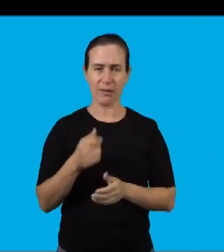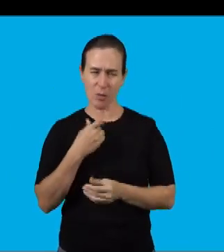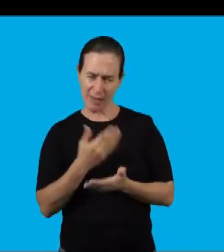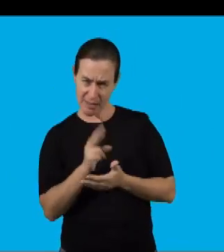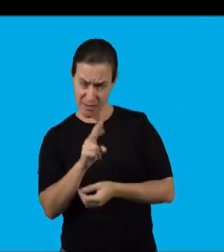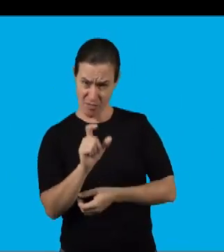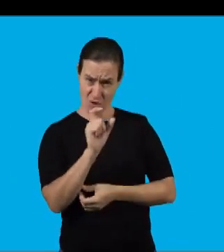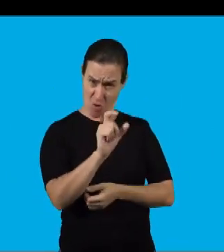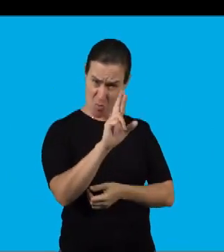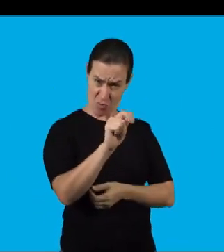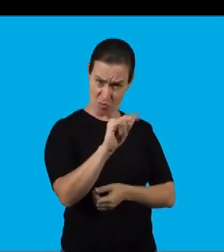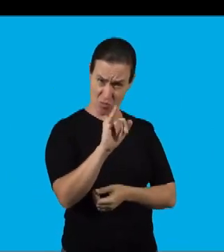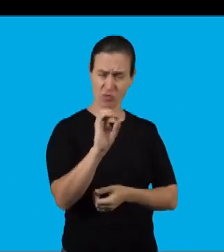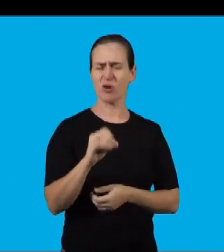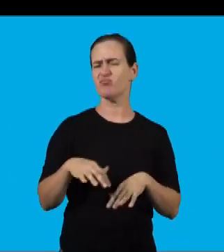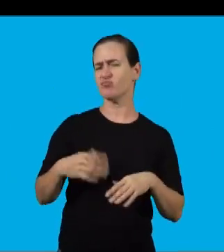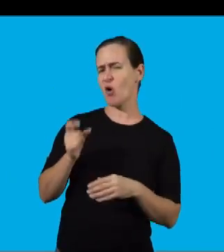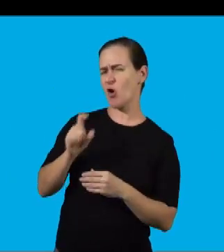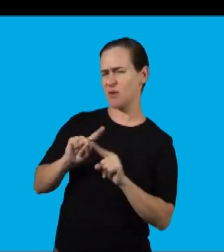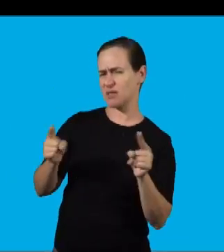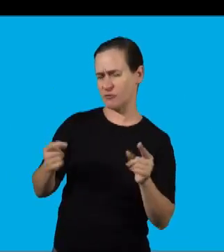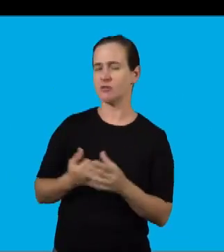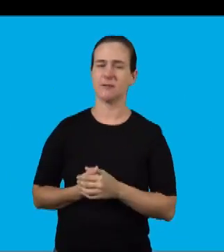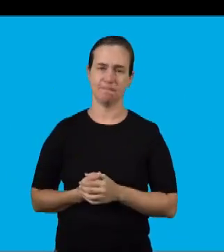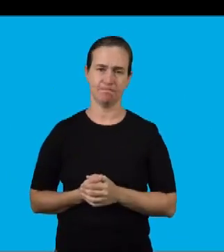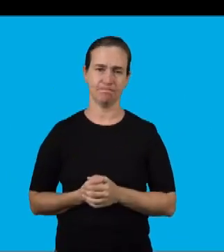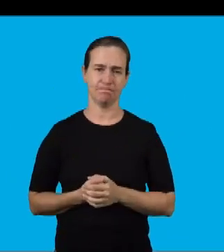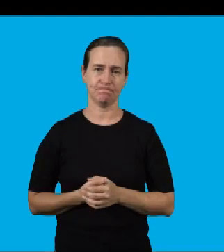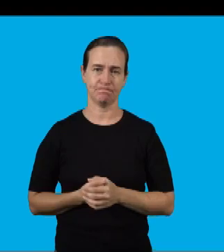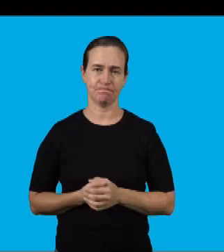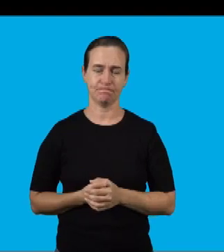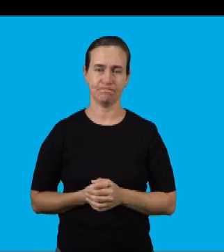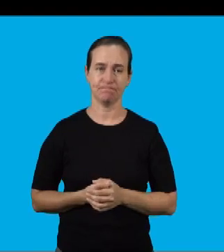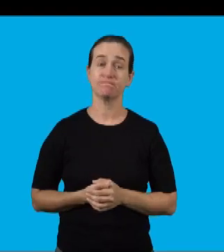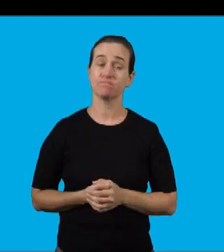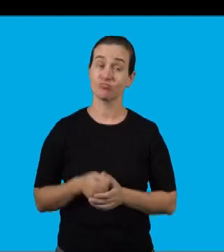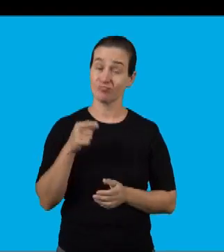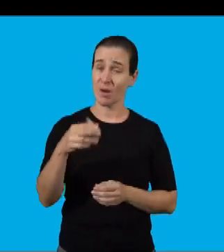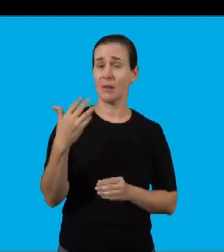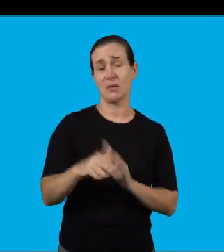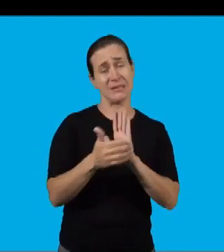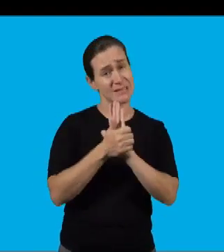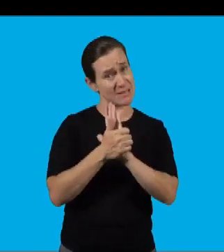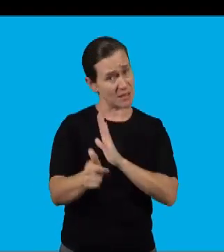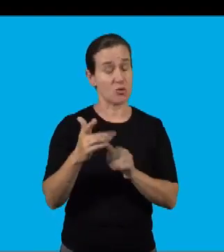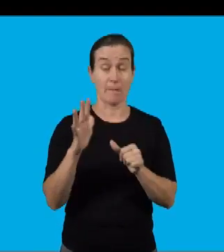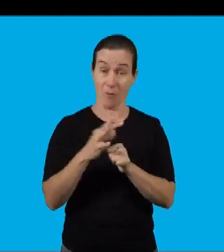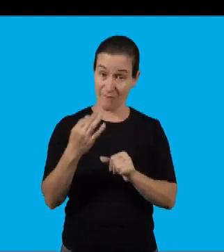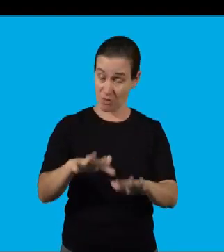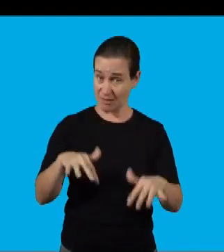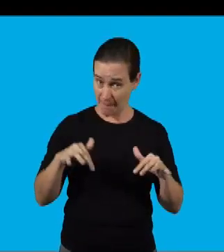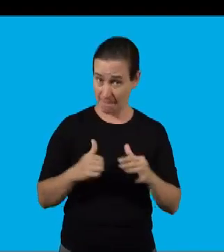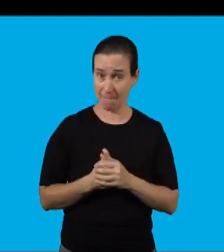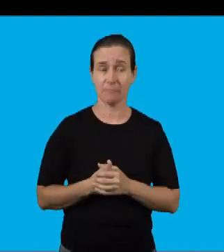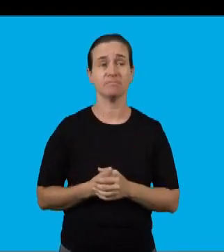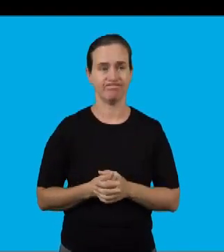we are working with a common ratio or a common difference. Let's not forget those skills that we are going to need